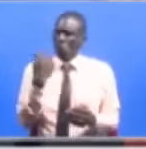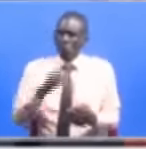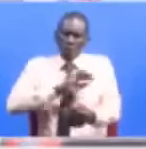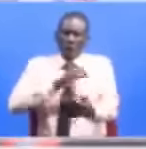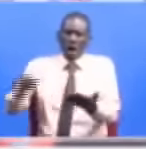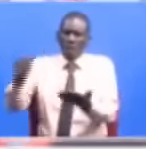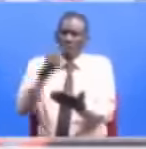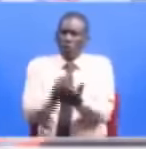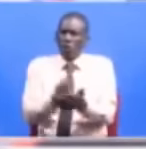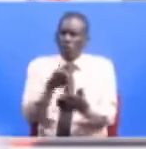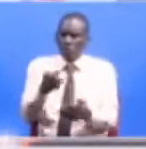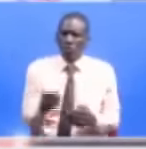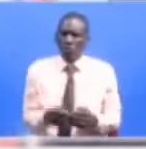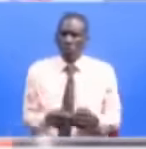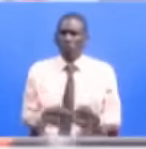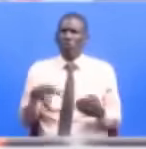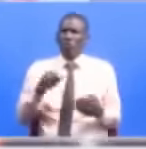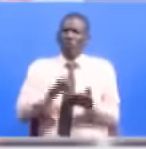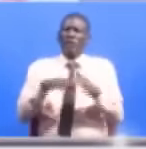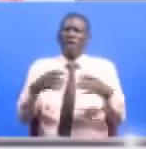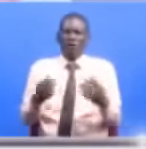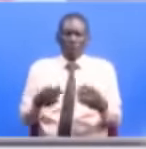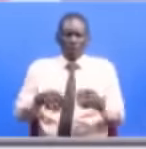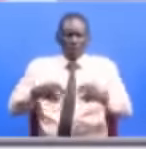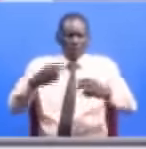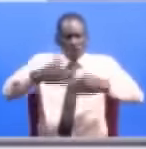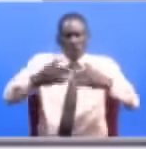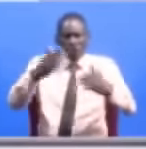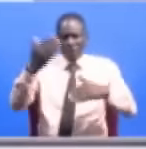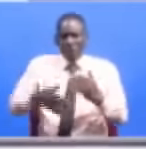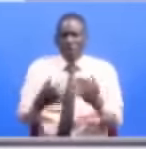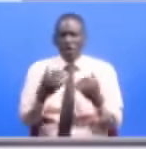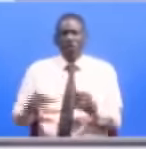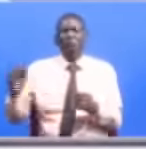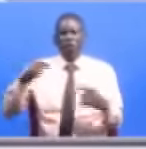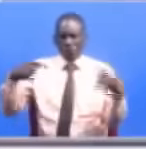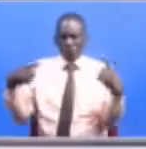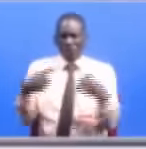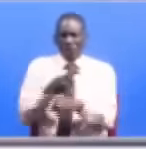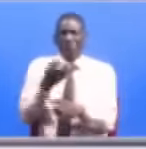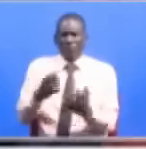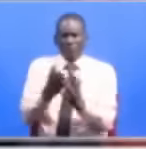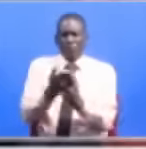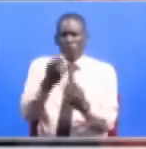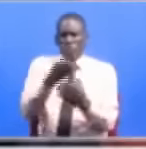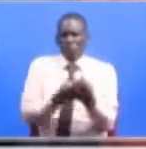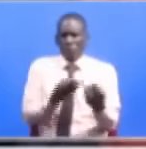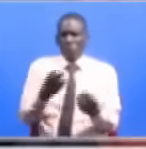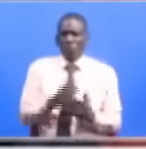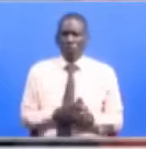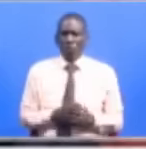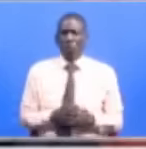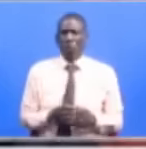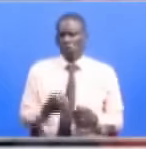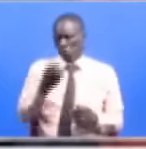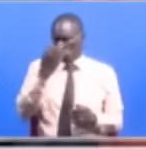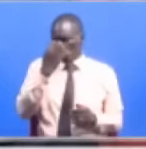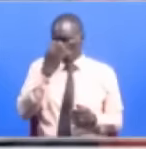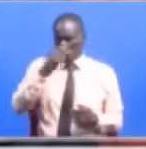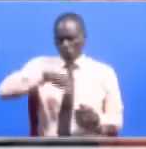ended. Kutokana na hilo kukazaliwa tofauti kali za kisiasa kati ya wawili hao. He felt very strongly